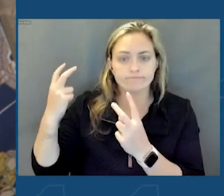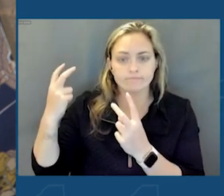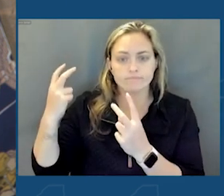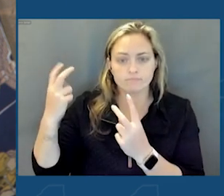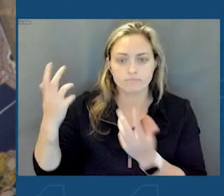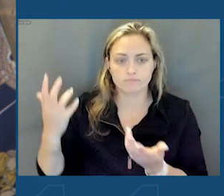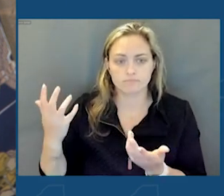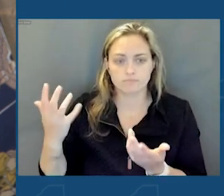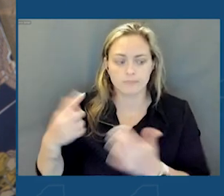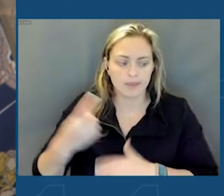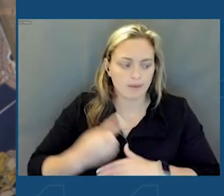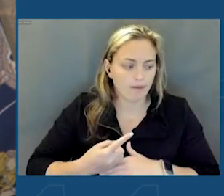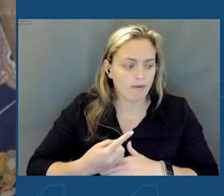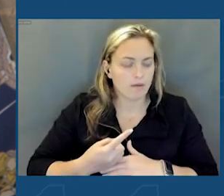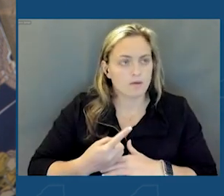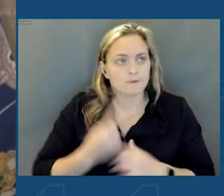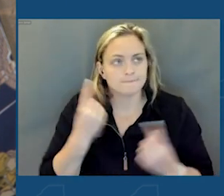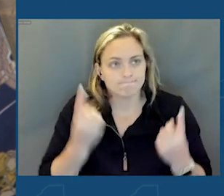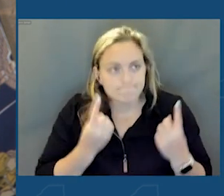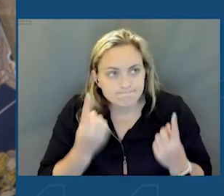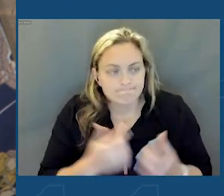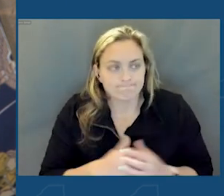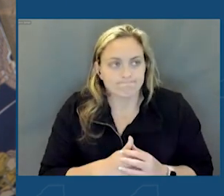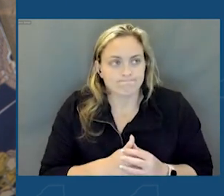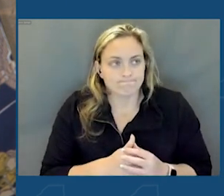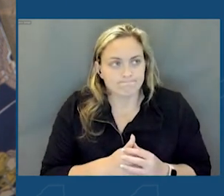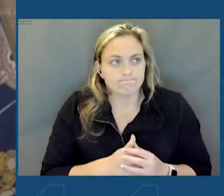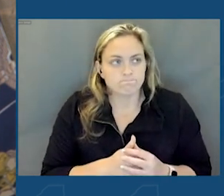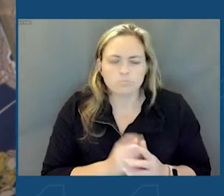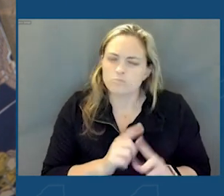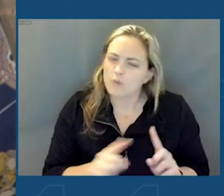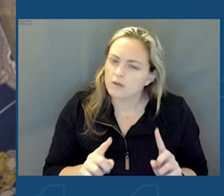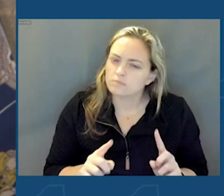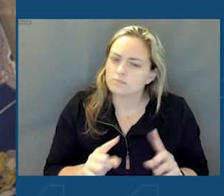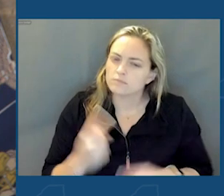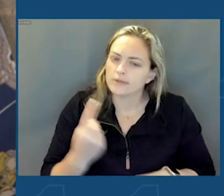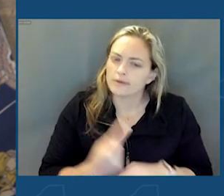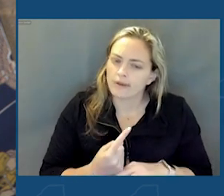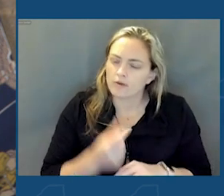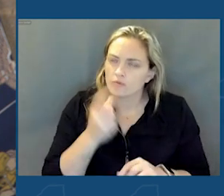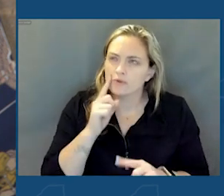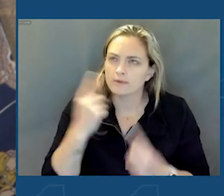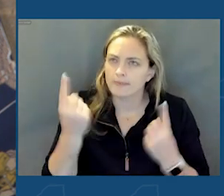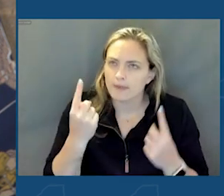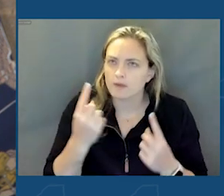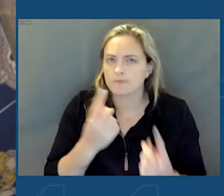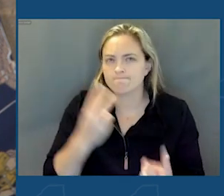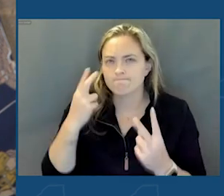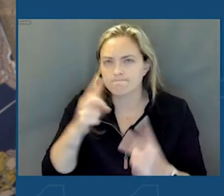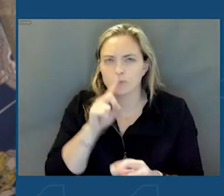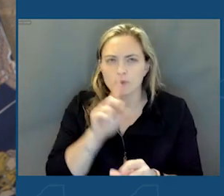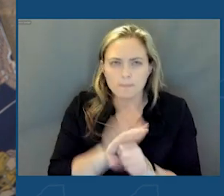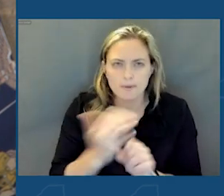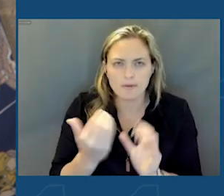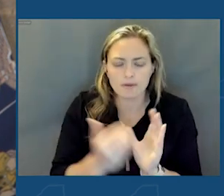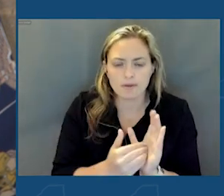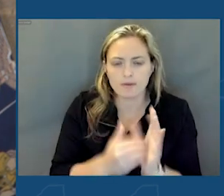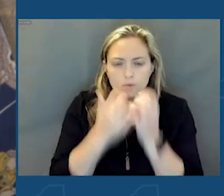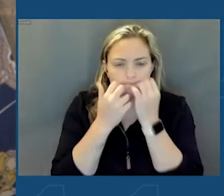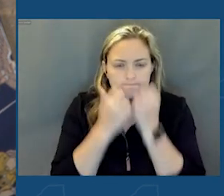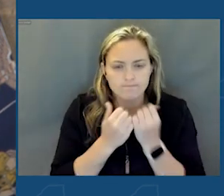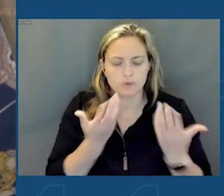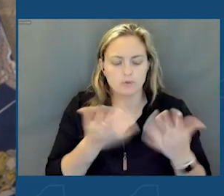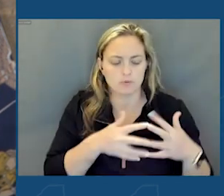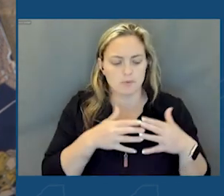a day of reverence, but also a day of reflection and a day to recommit to our values as American